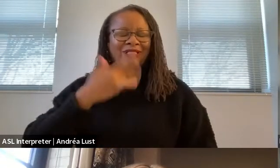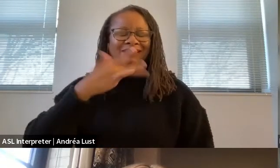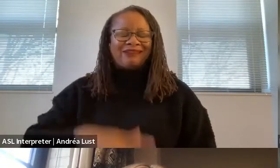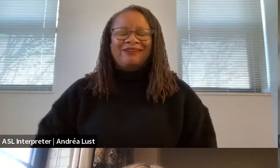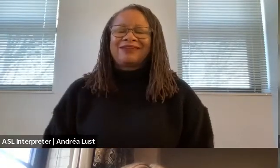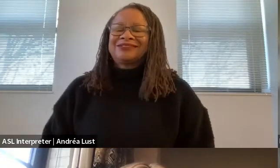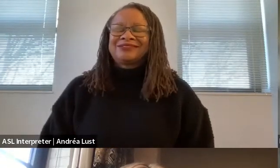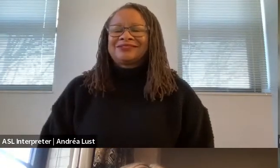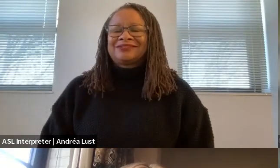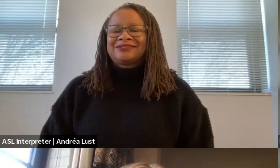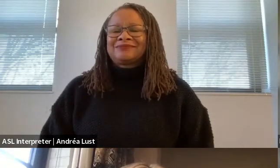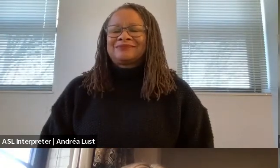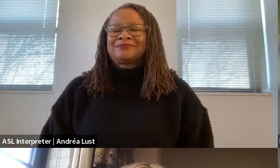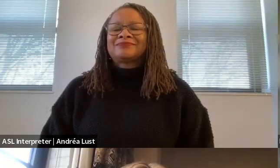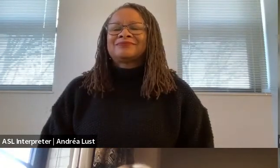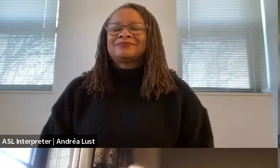I